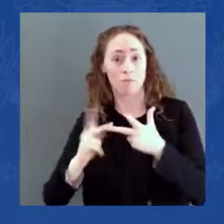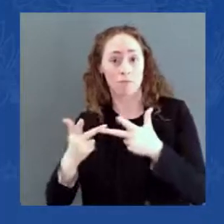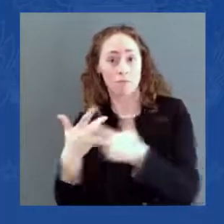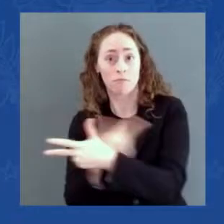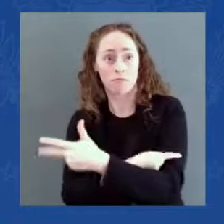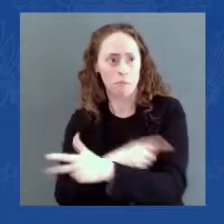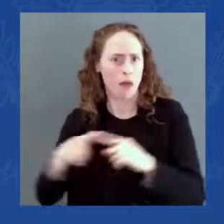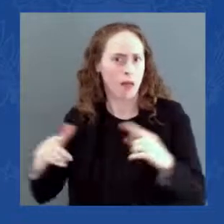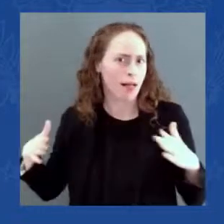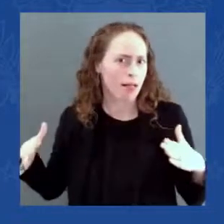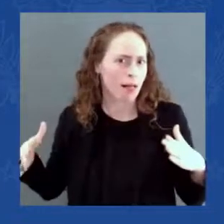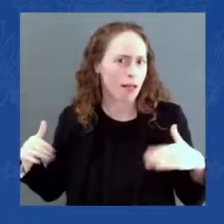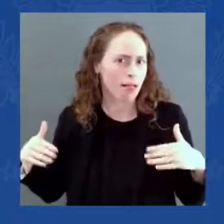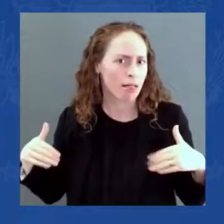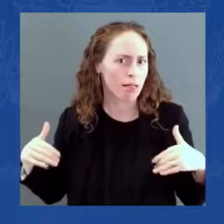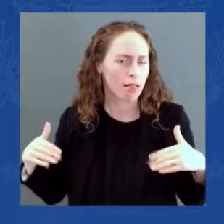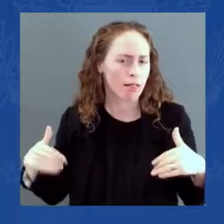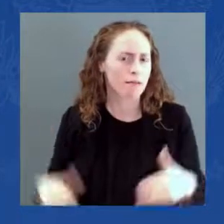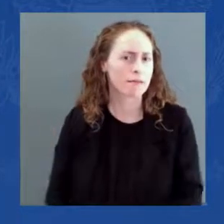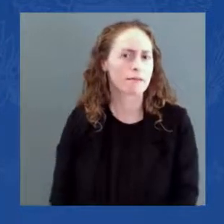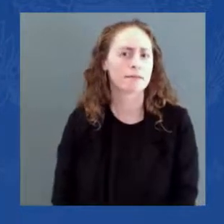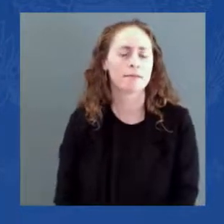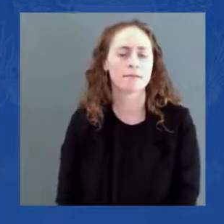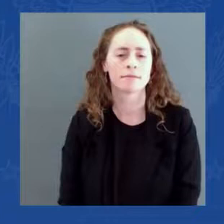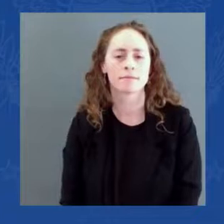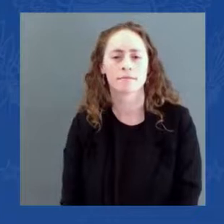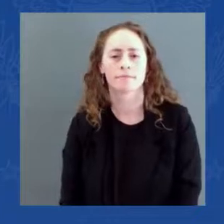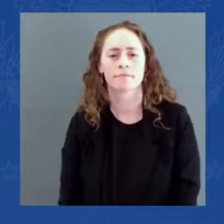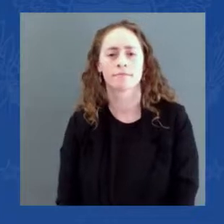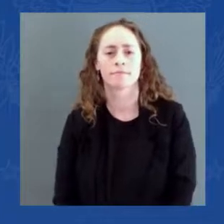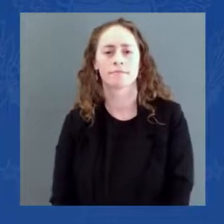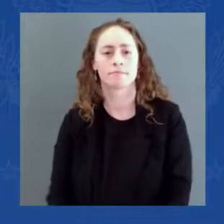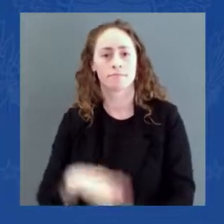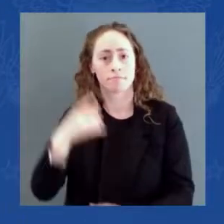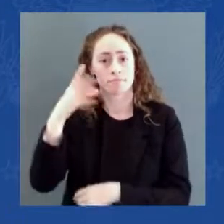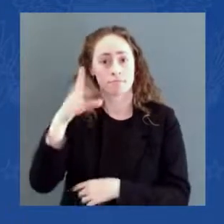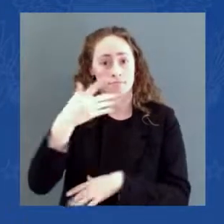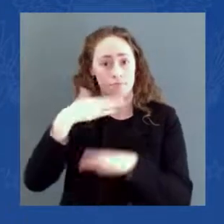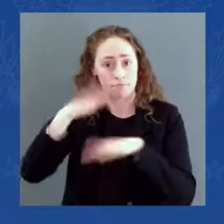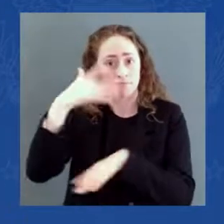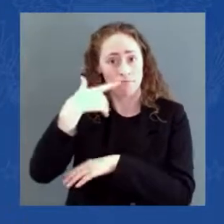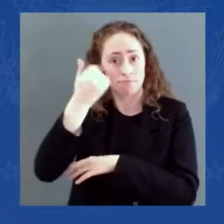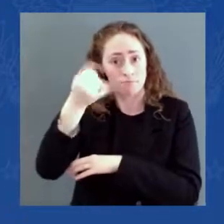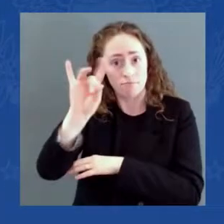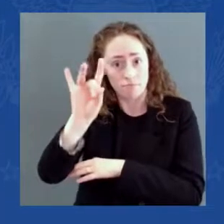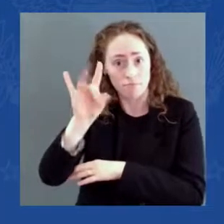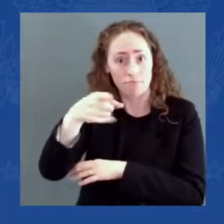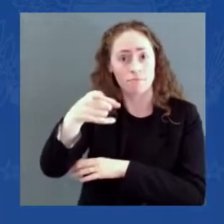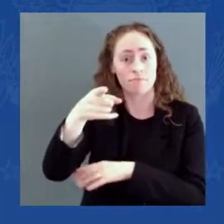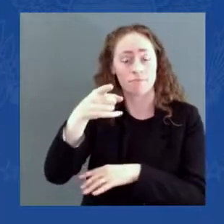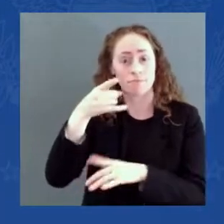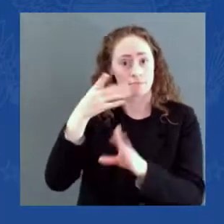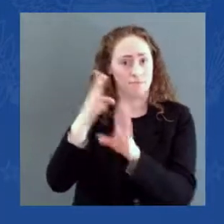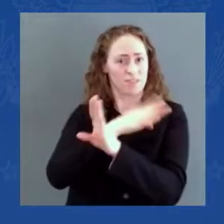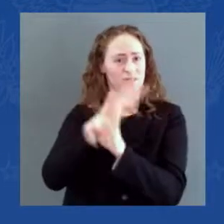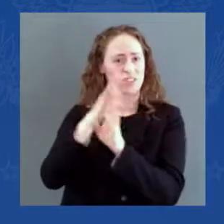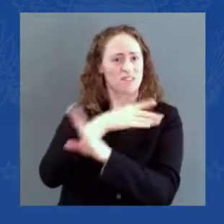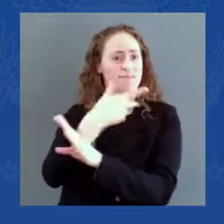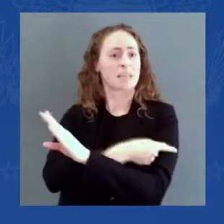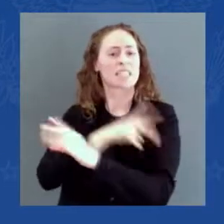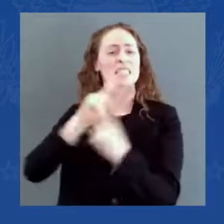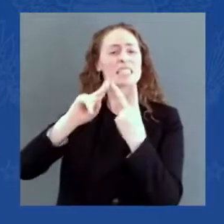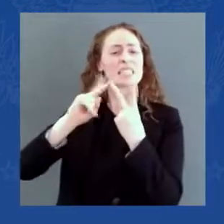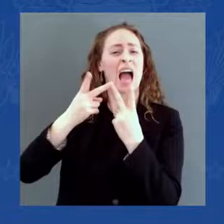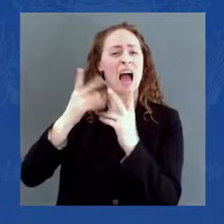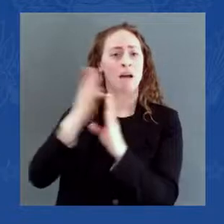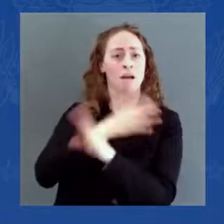before June the 2nd, 6 months has gone by. Go get your booster now. Go get